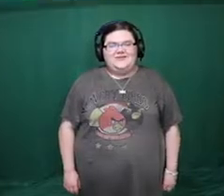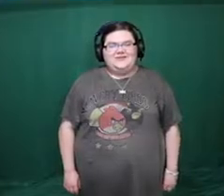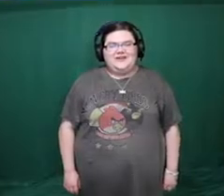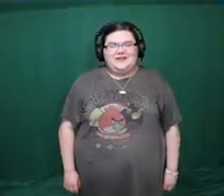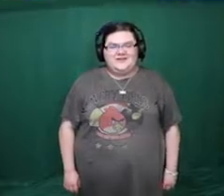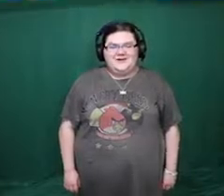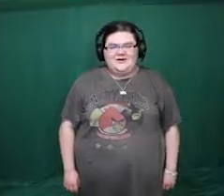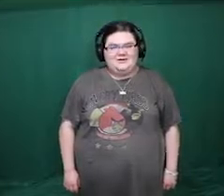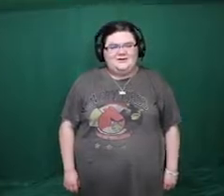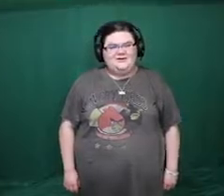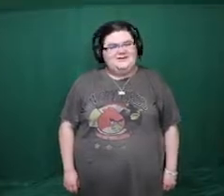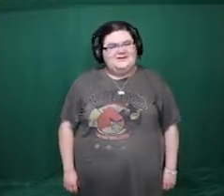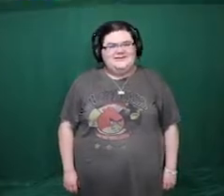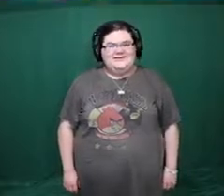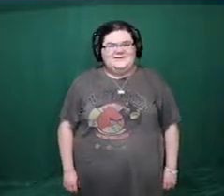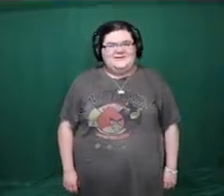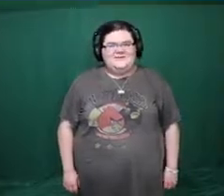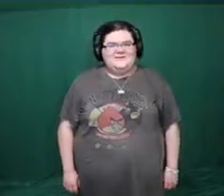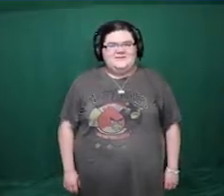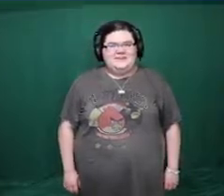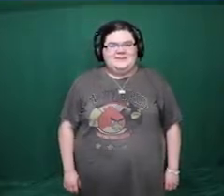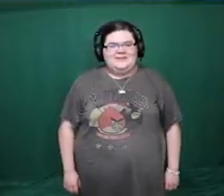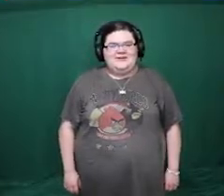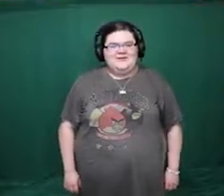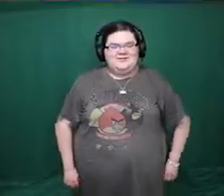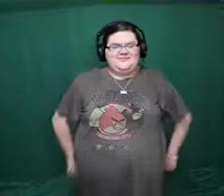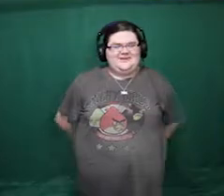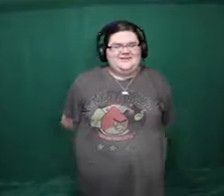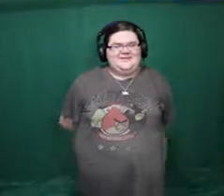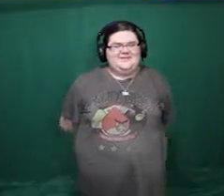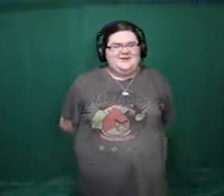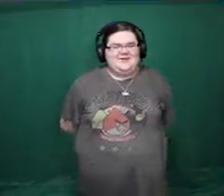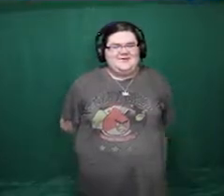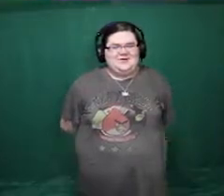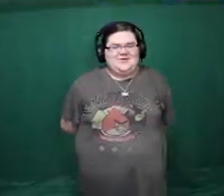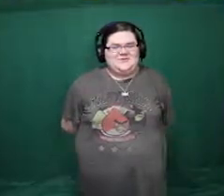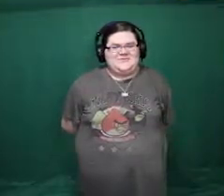JJ almost got hit. Oh, no, he's taking me back.